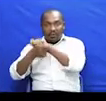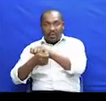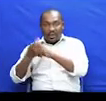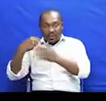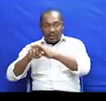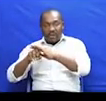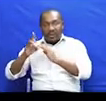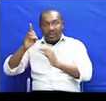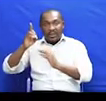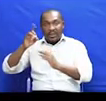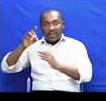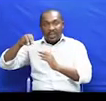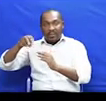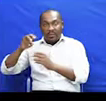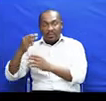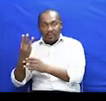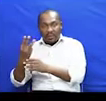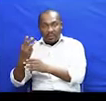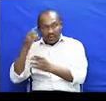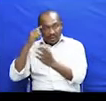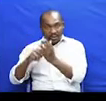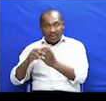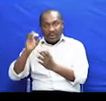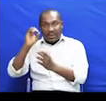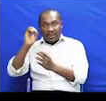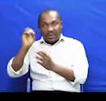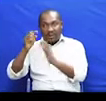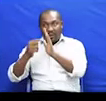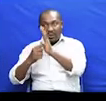decimeter. If you convert, it will be